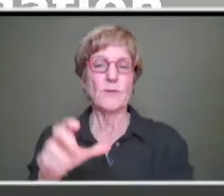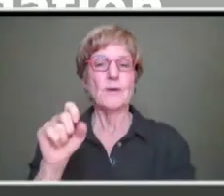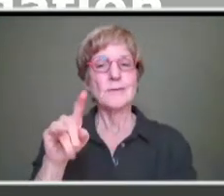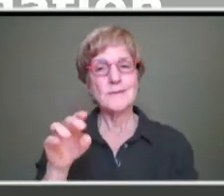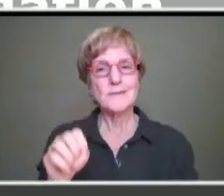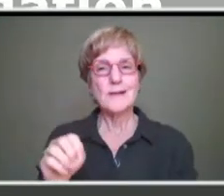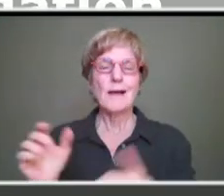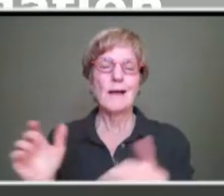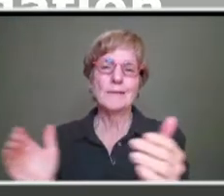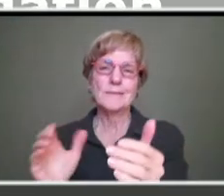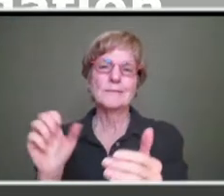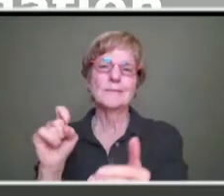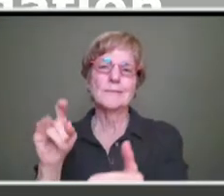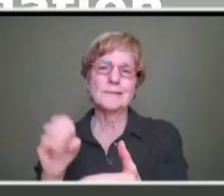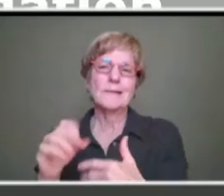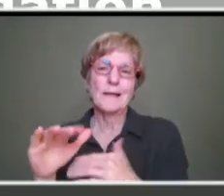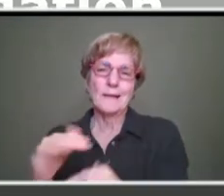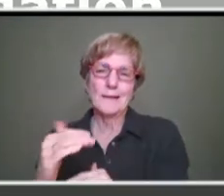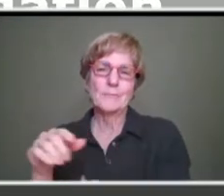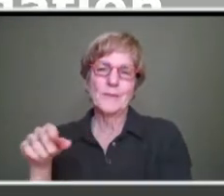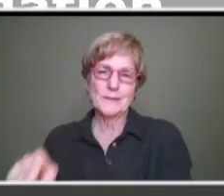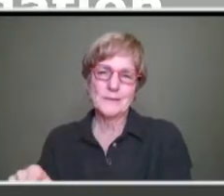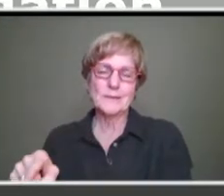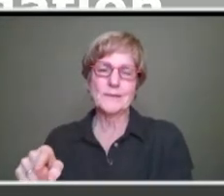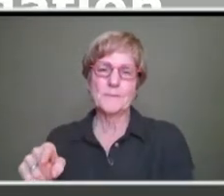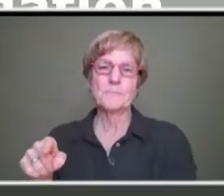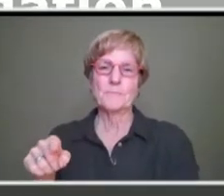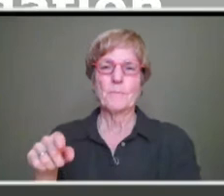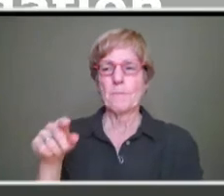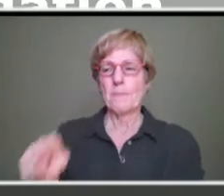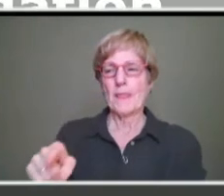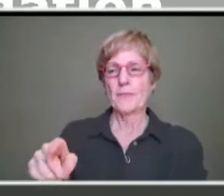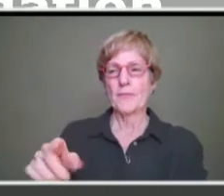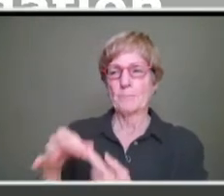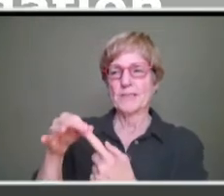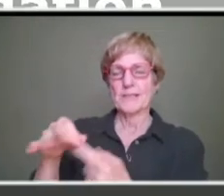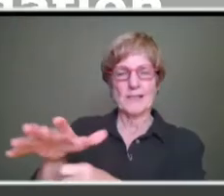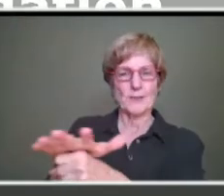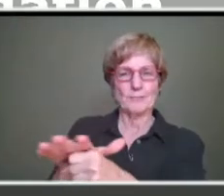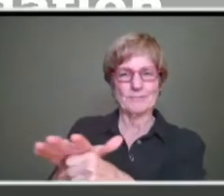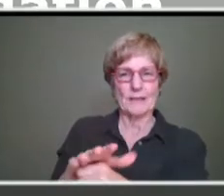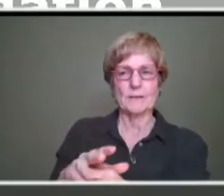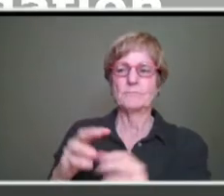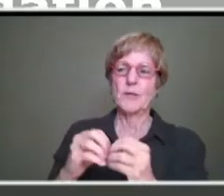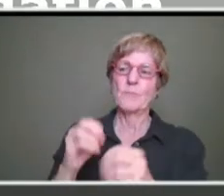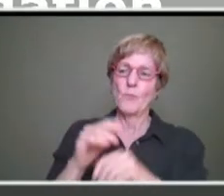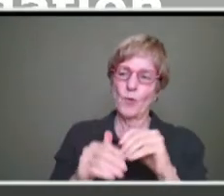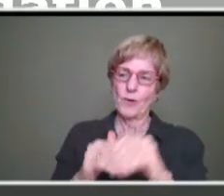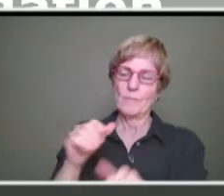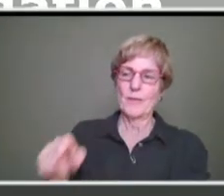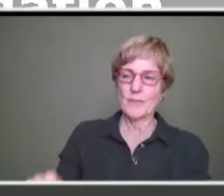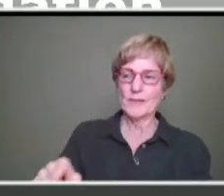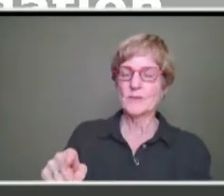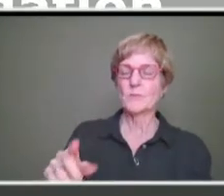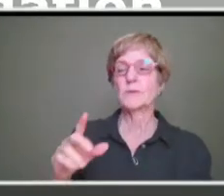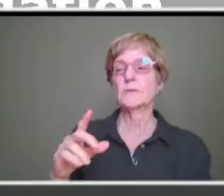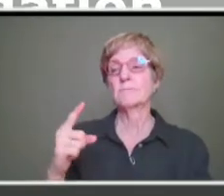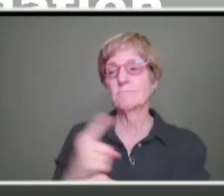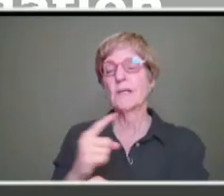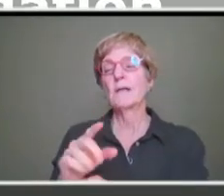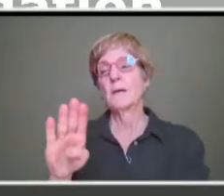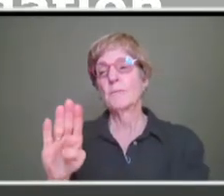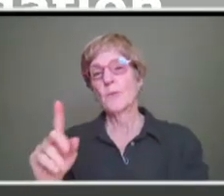kind of site constraints that would be on this particular location gave staff a little more comfort that this was a conventional B1